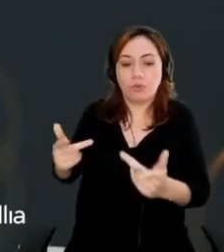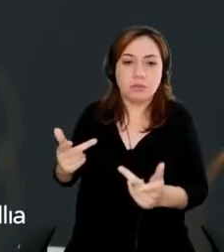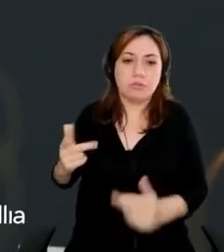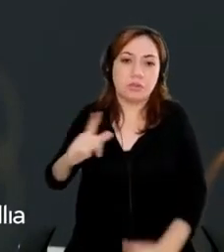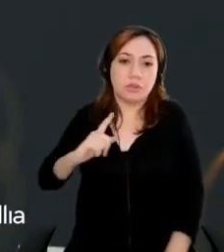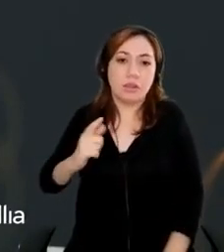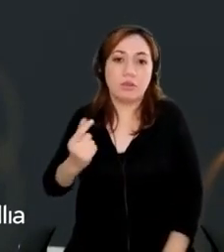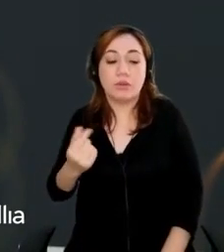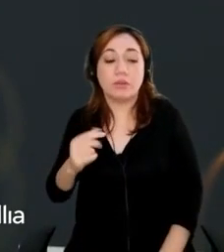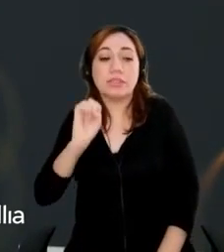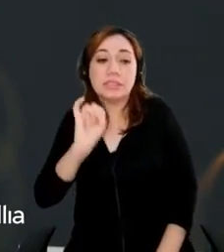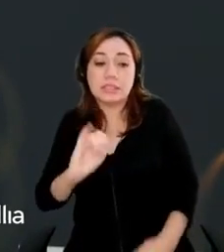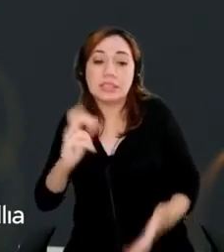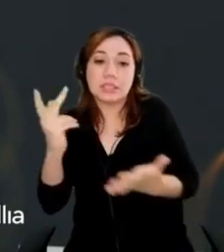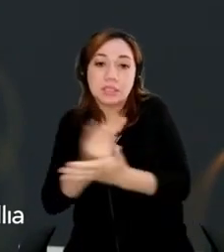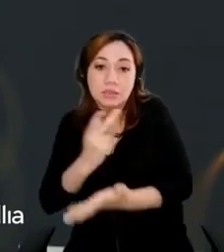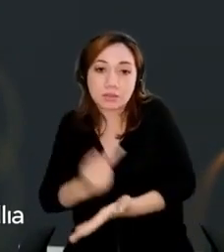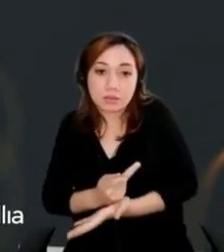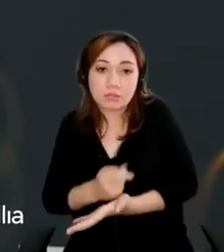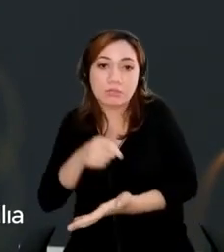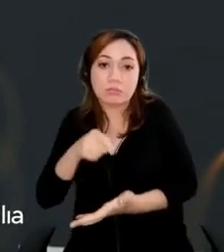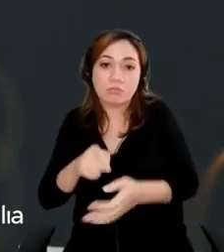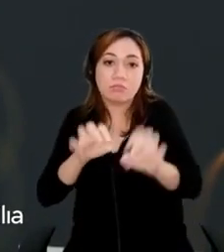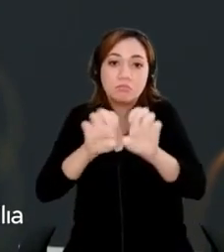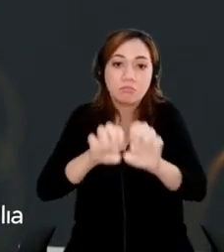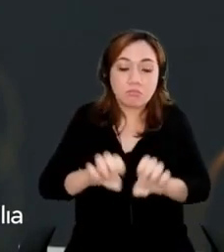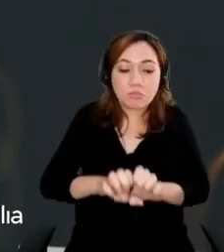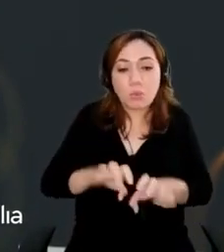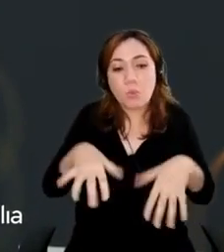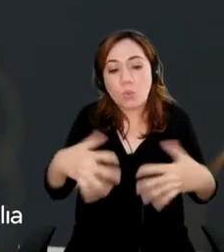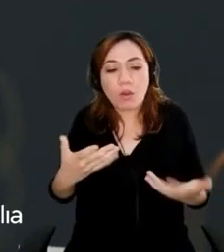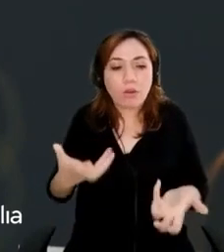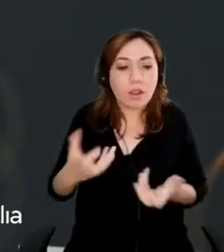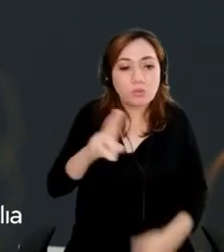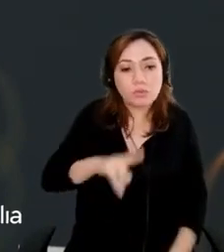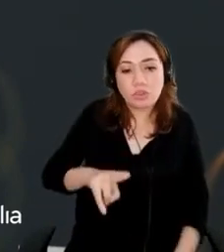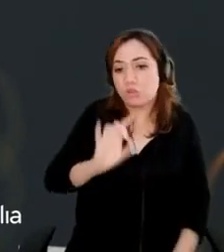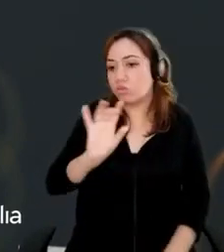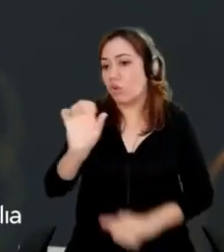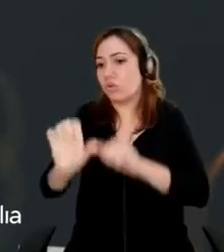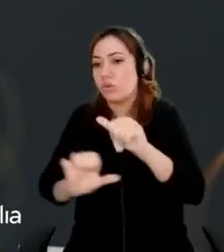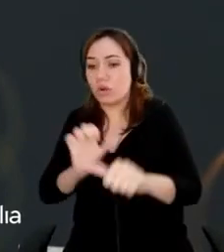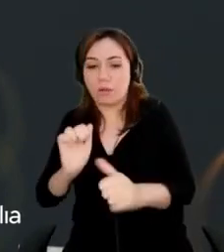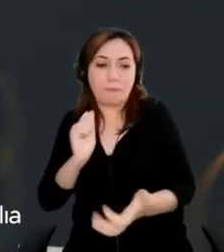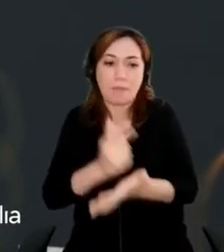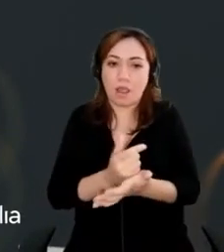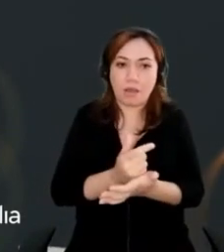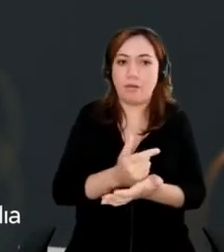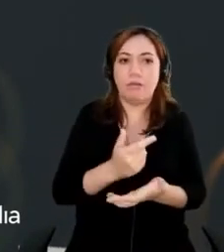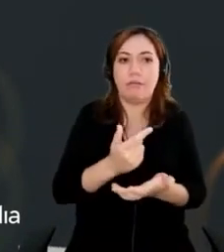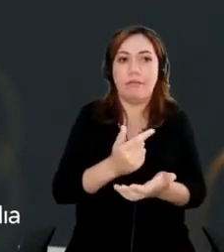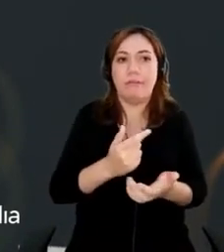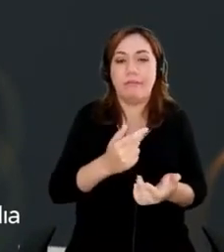what infrastructure you want to use, well, just change it. Stop paying for the old, start paying for the new.